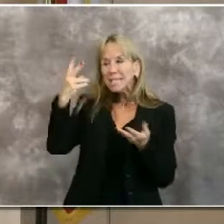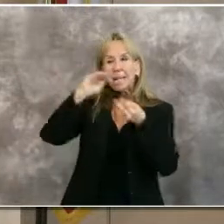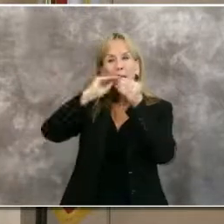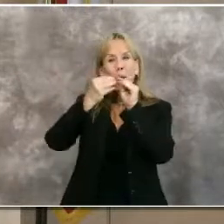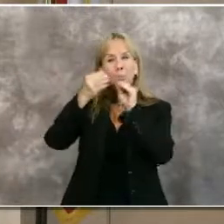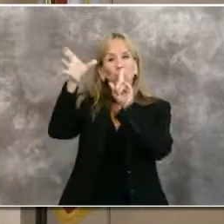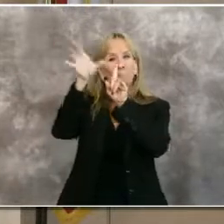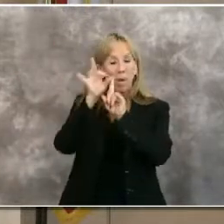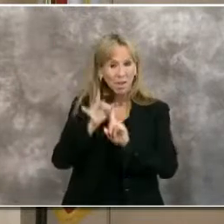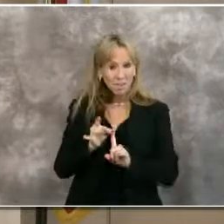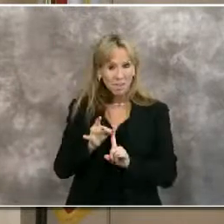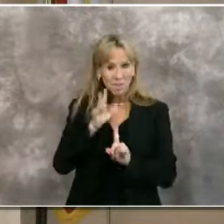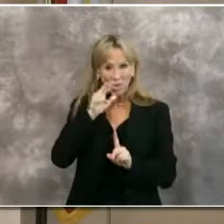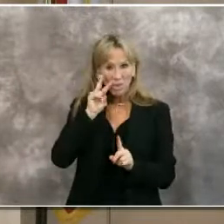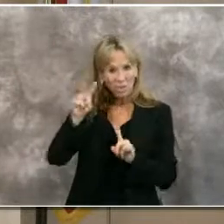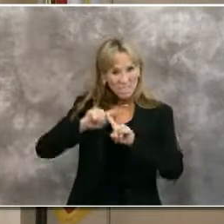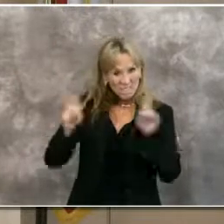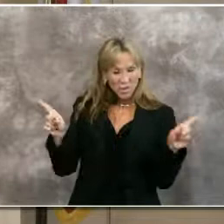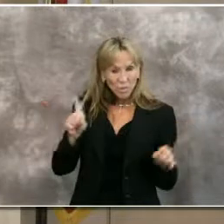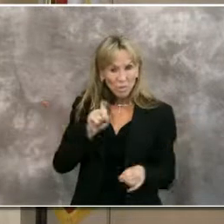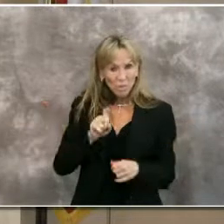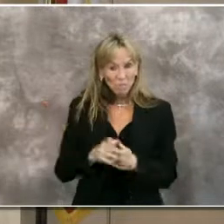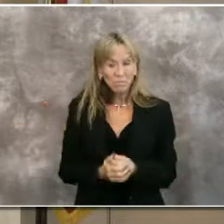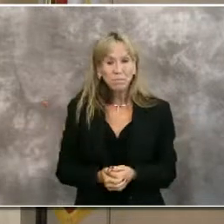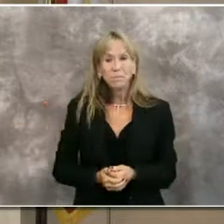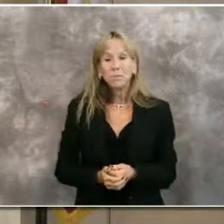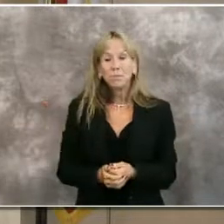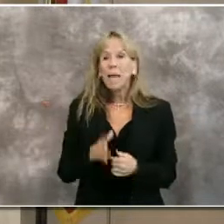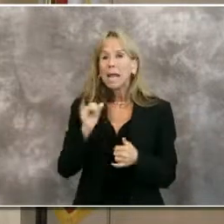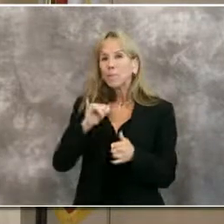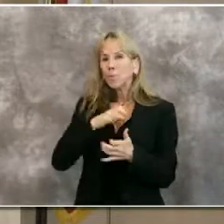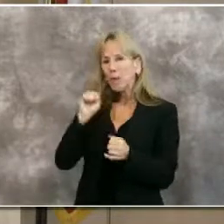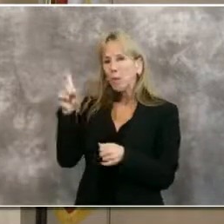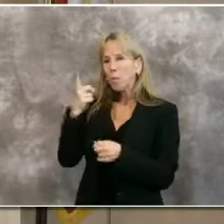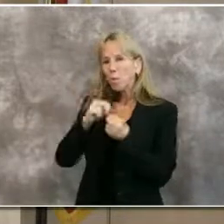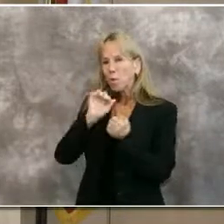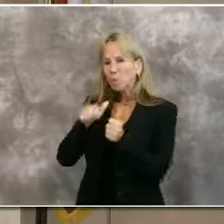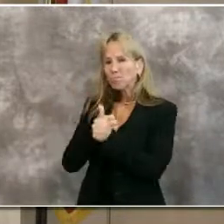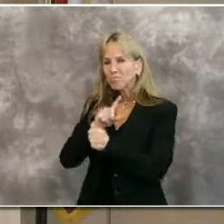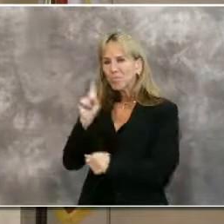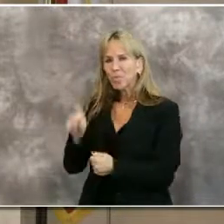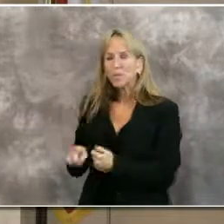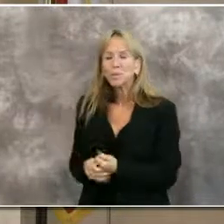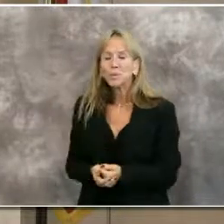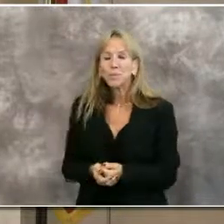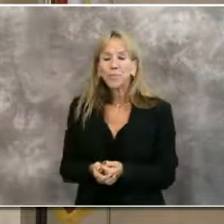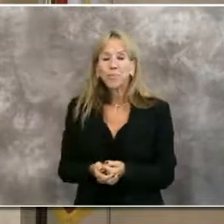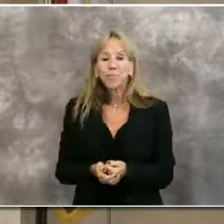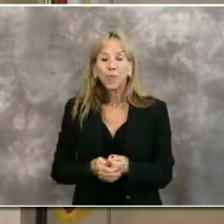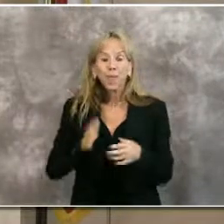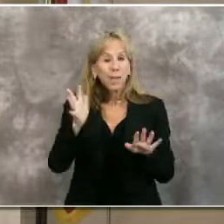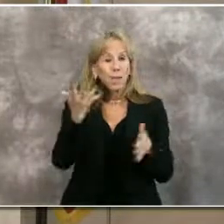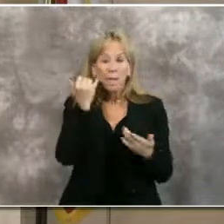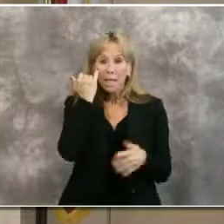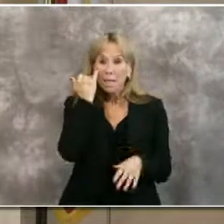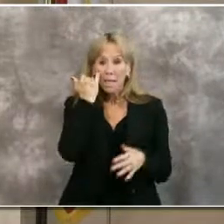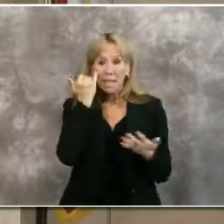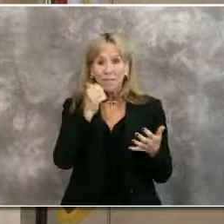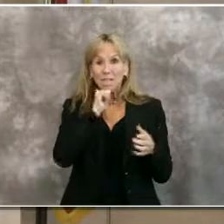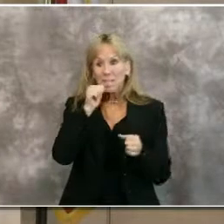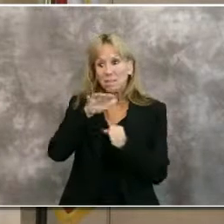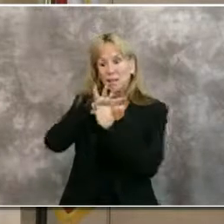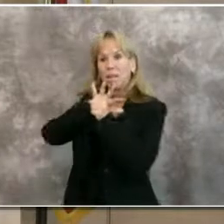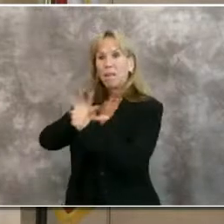number of tests? And then I have one more question after that. Unless there is a greater burden on the supplies,